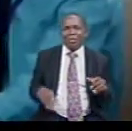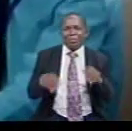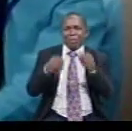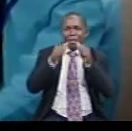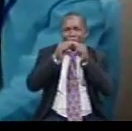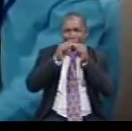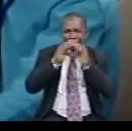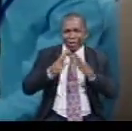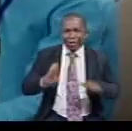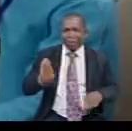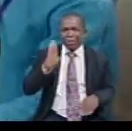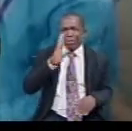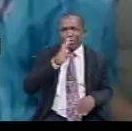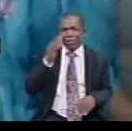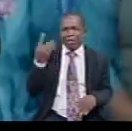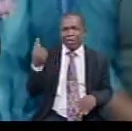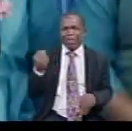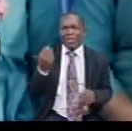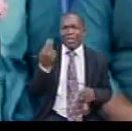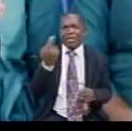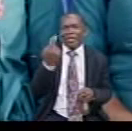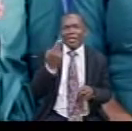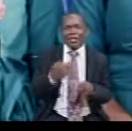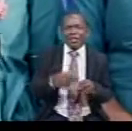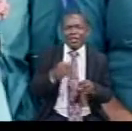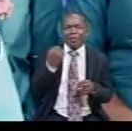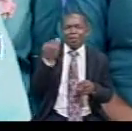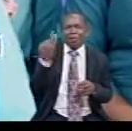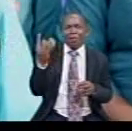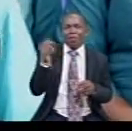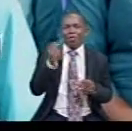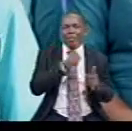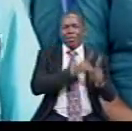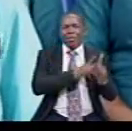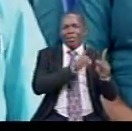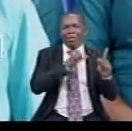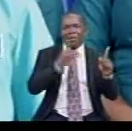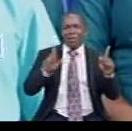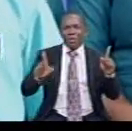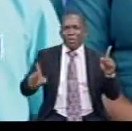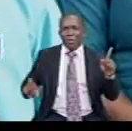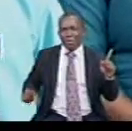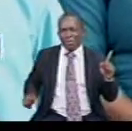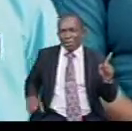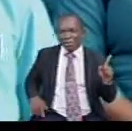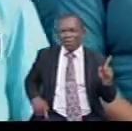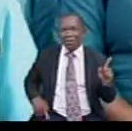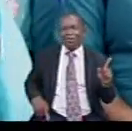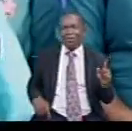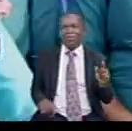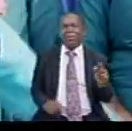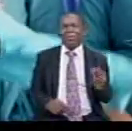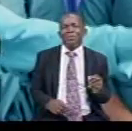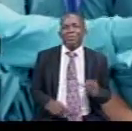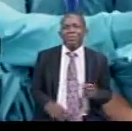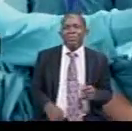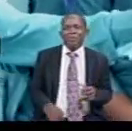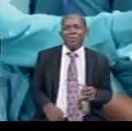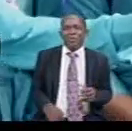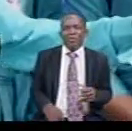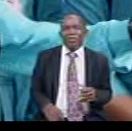Blessed be the name of the Lord. Join